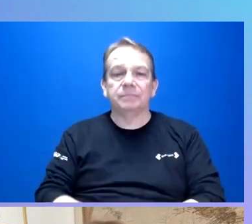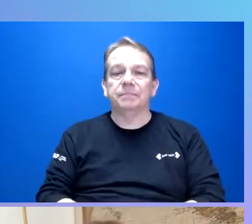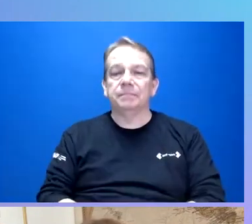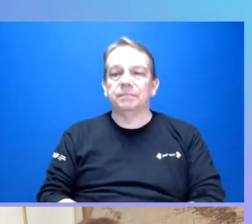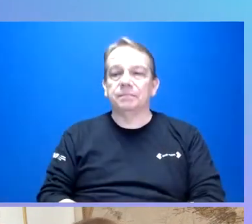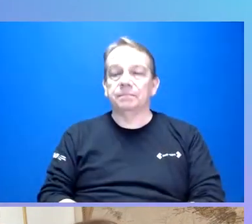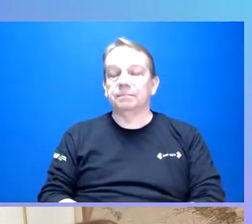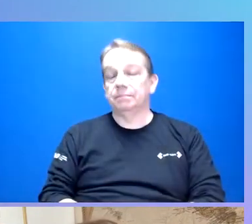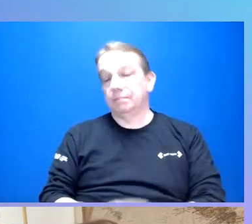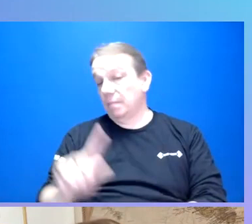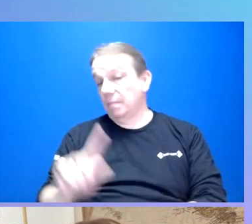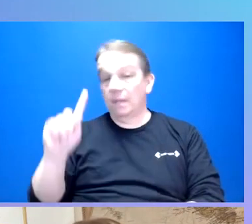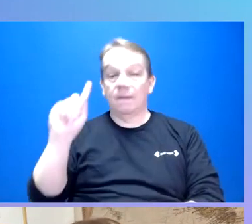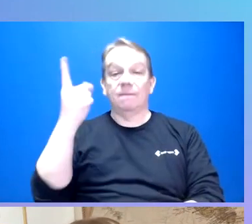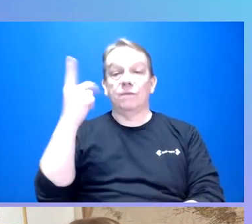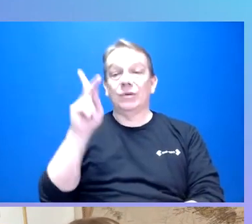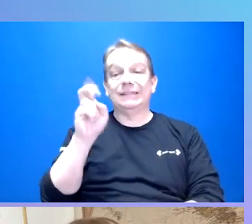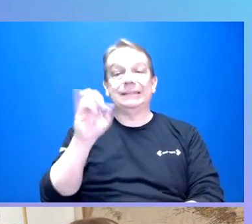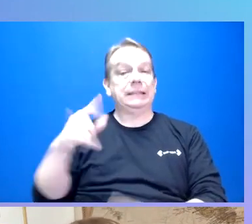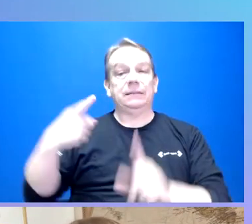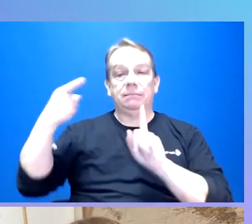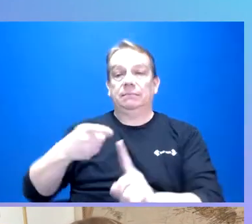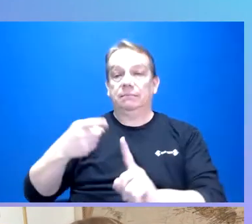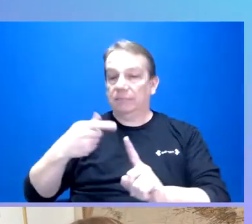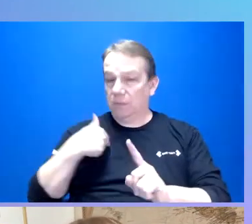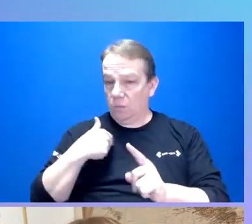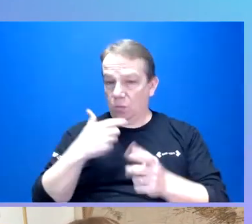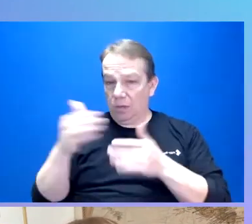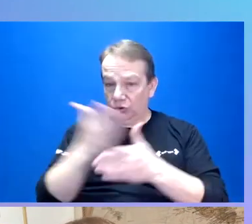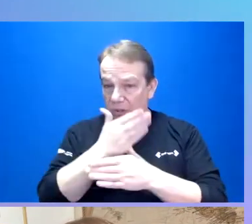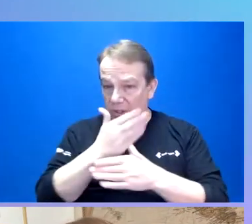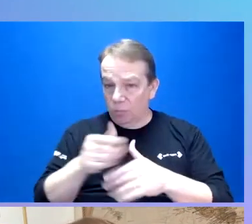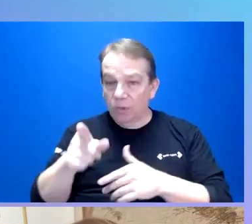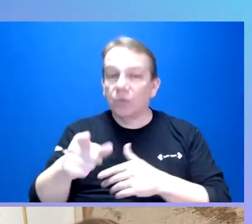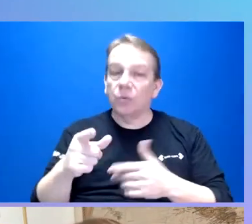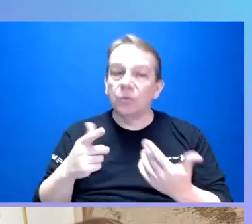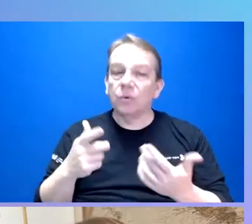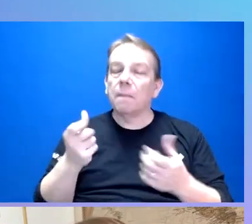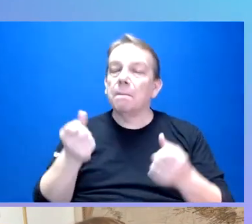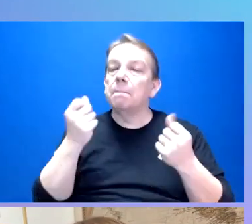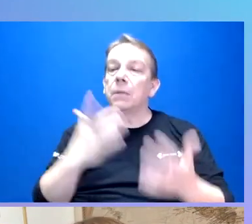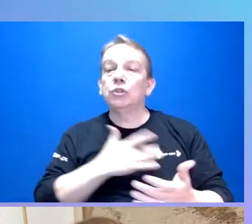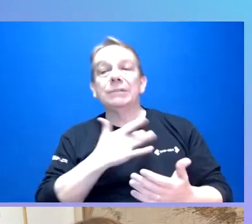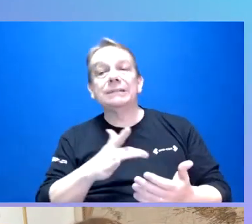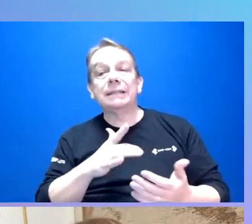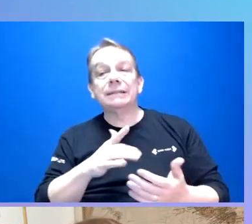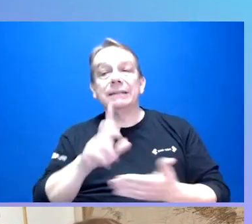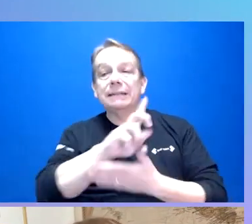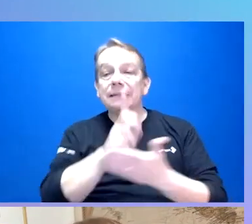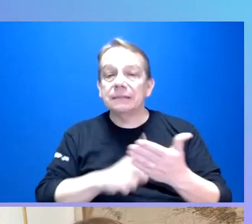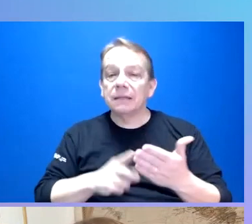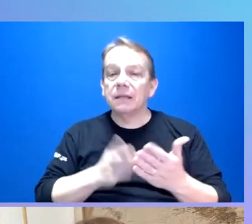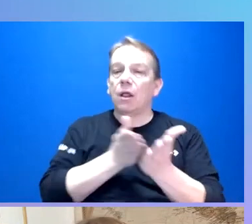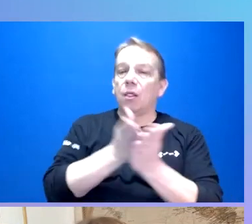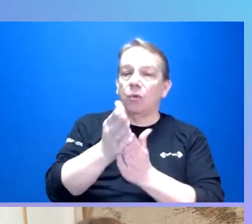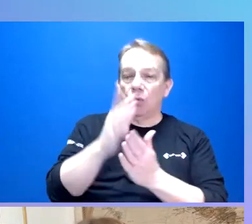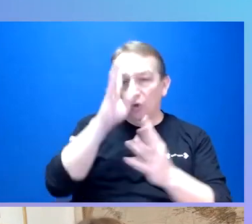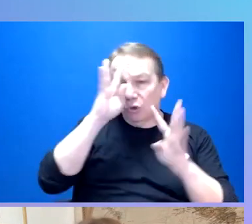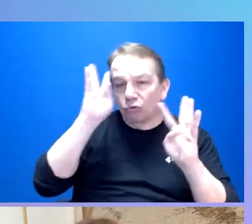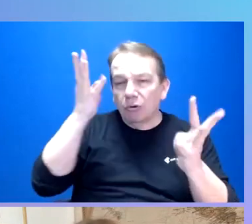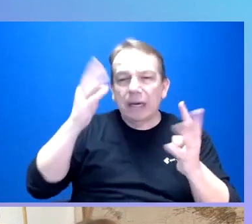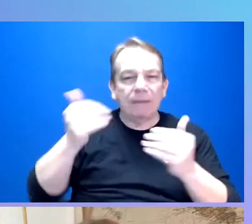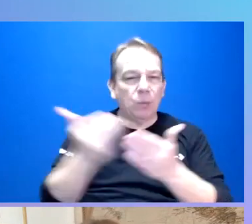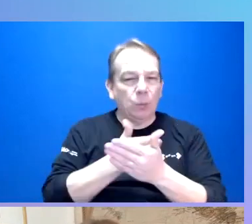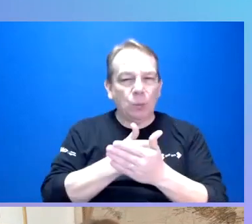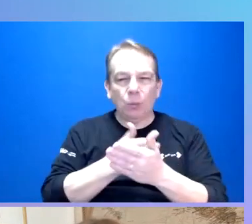So the first key takeaway for today is that multisensory design approaches accessibility through creativity, helping us design